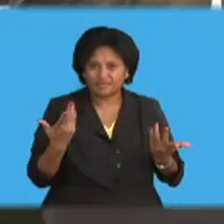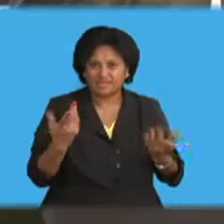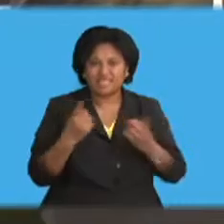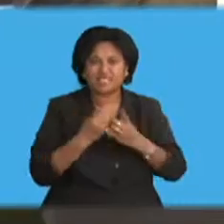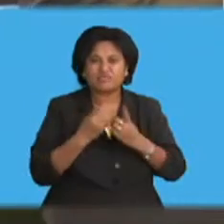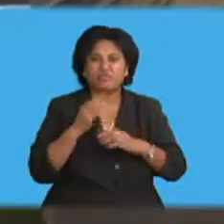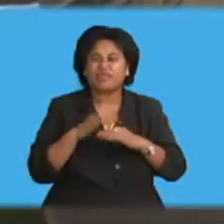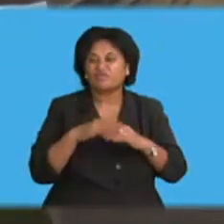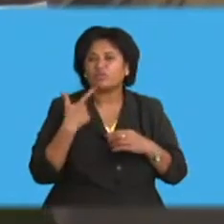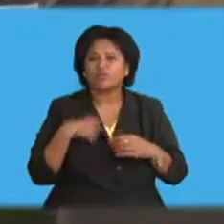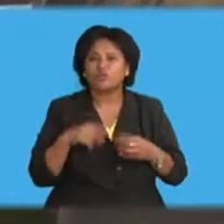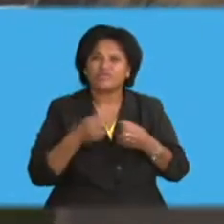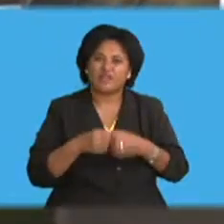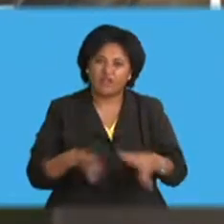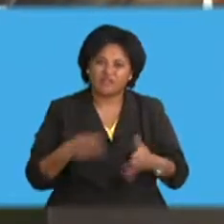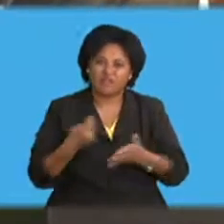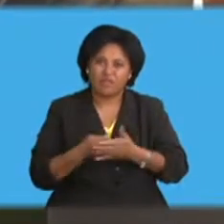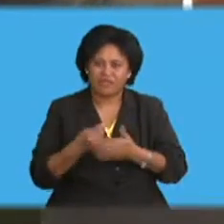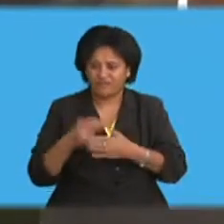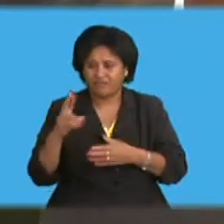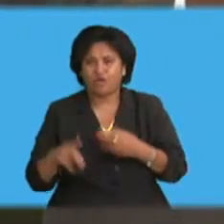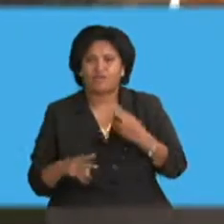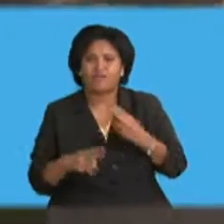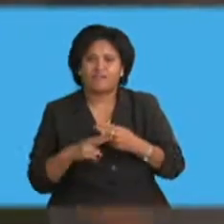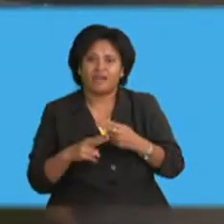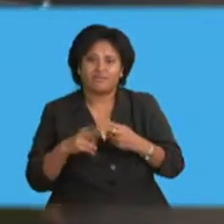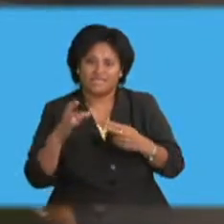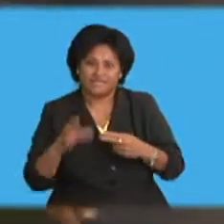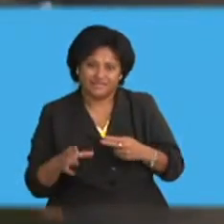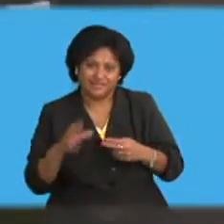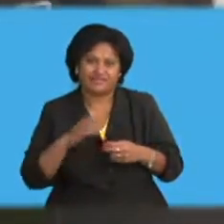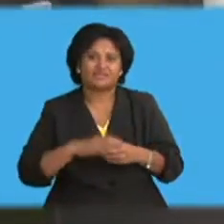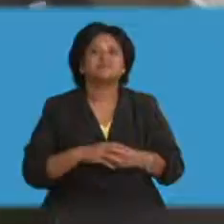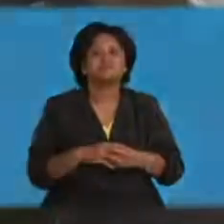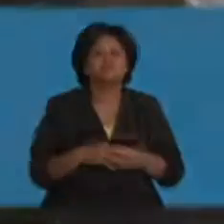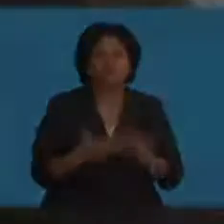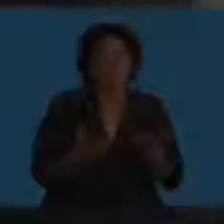terms of the value of the animals, and of course affects milk production as well. I'll stop there.